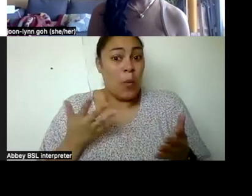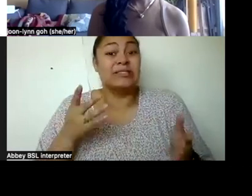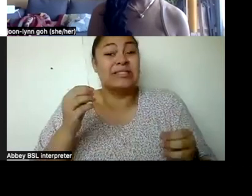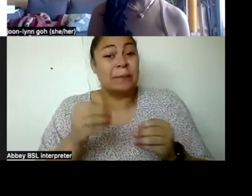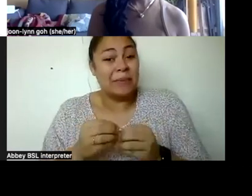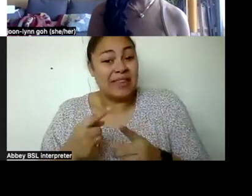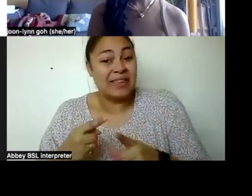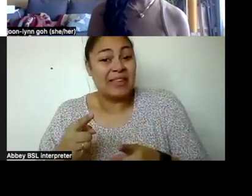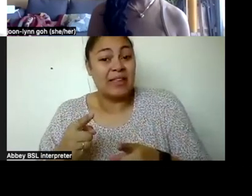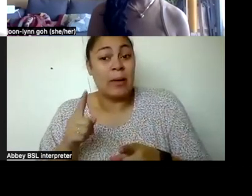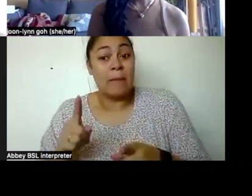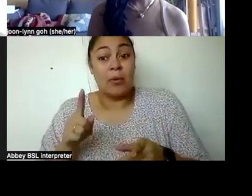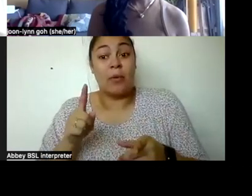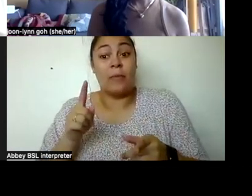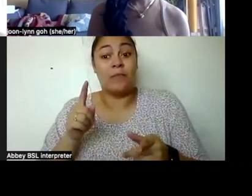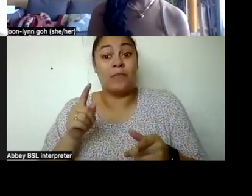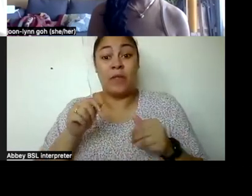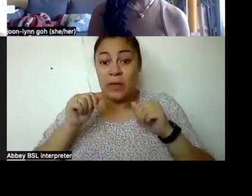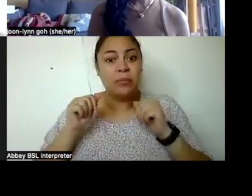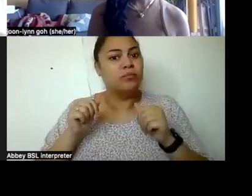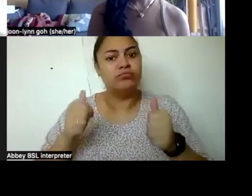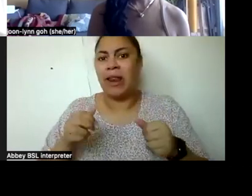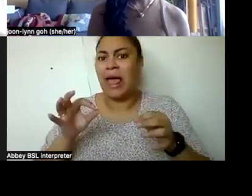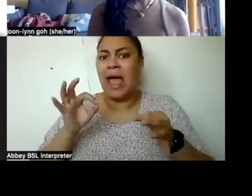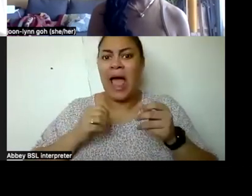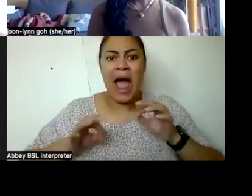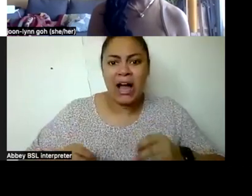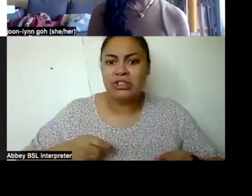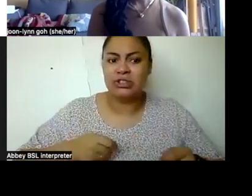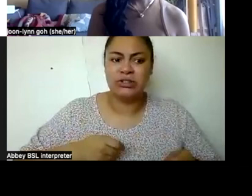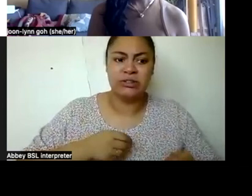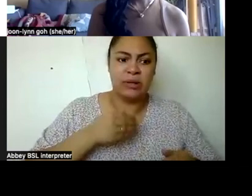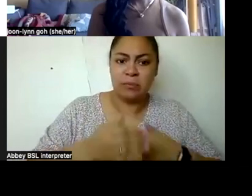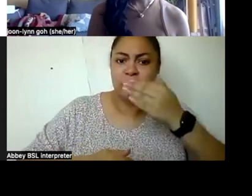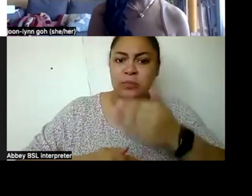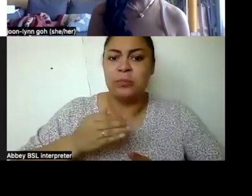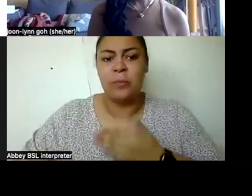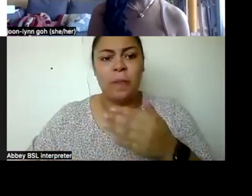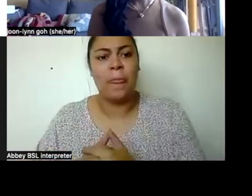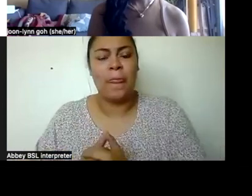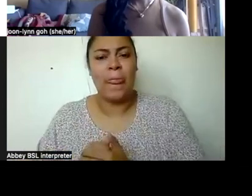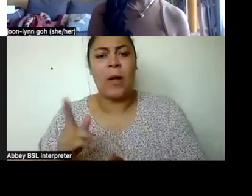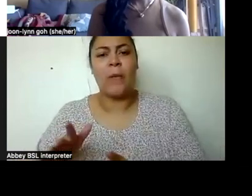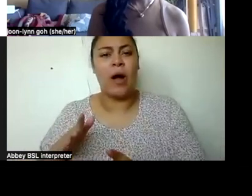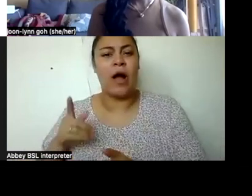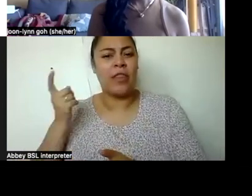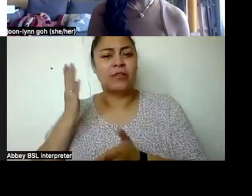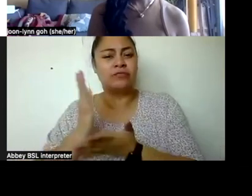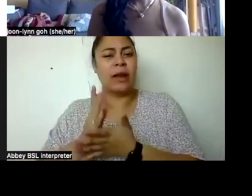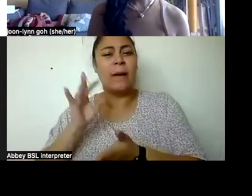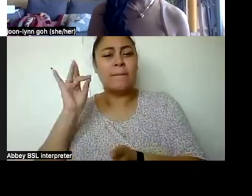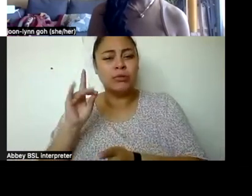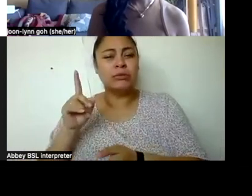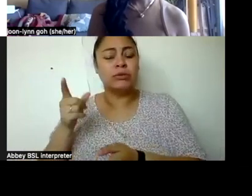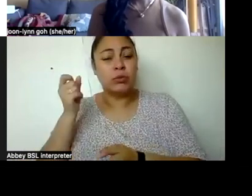be. But actually, there are some really great actions happening across the industry. But what I think it's really important to